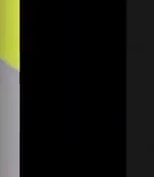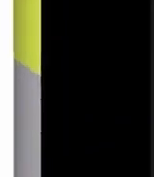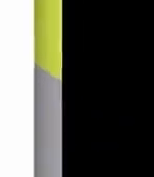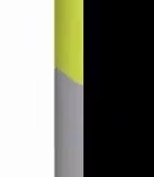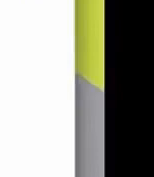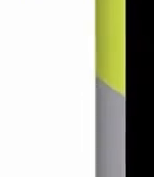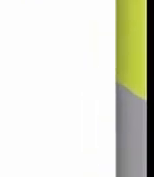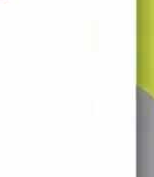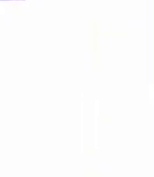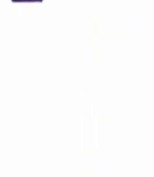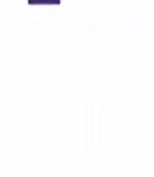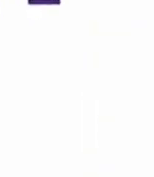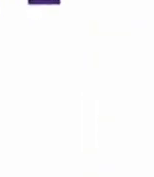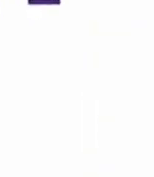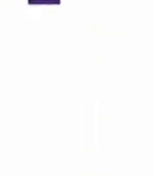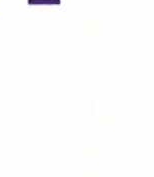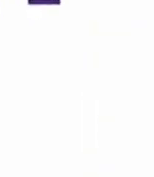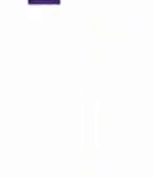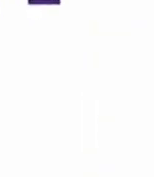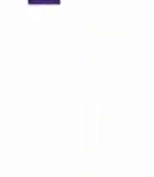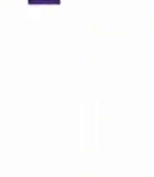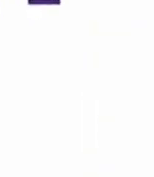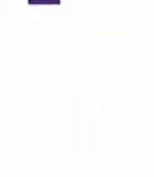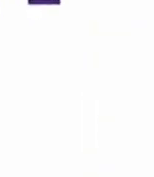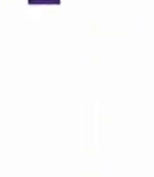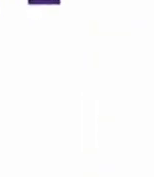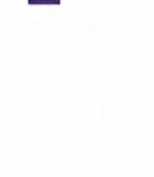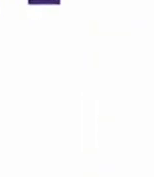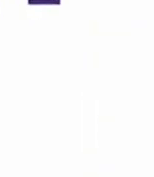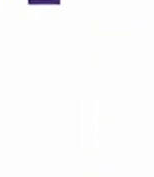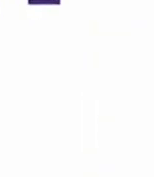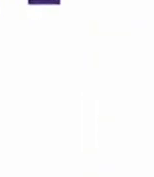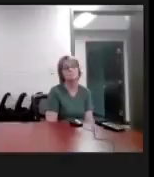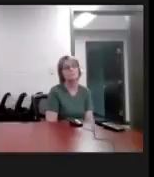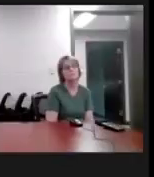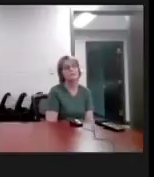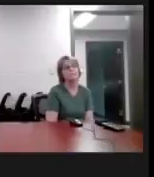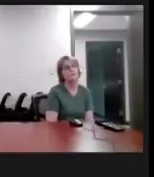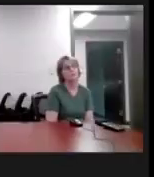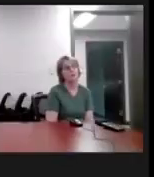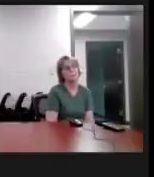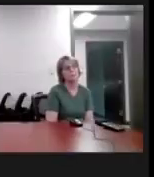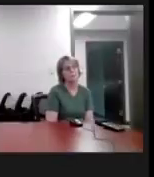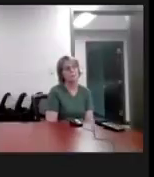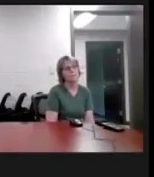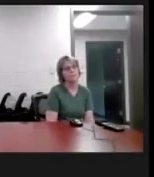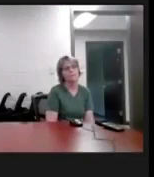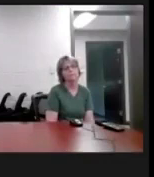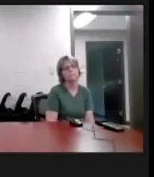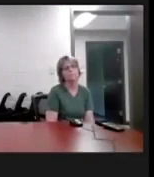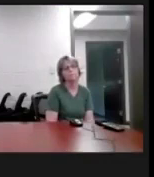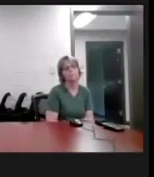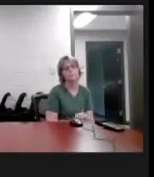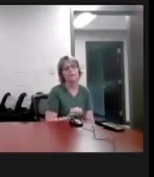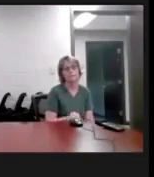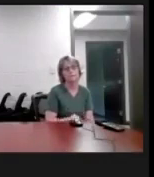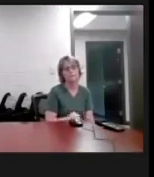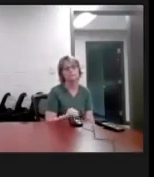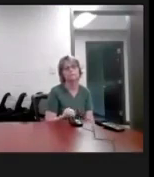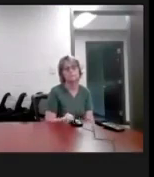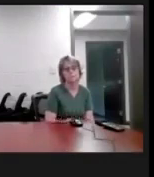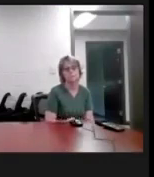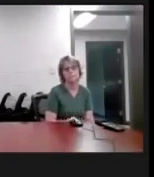at Tuesday's Return to Learn Town Hall, as well as the role the Dallas County Department of Health plays if there's ever a positive case. We'll be